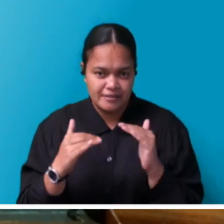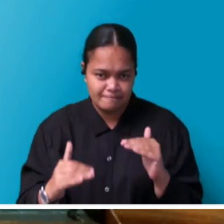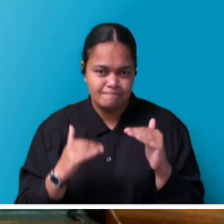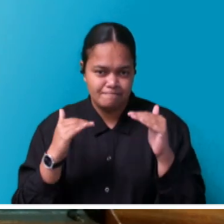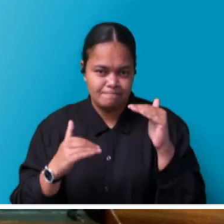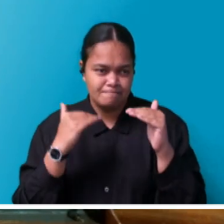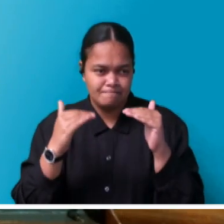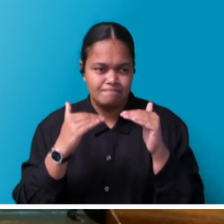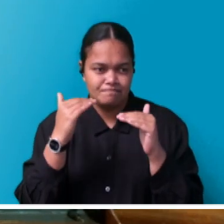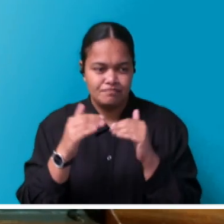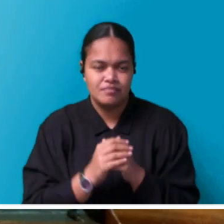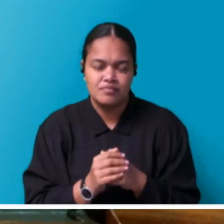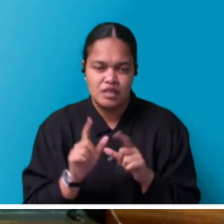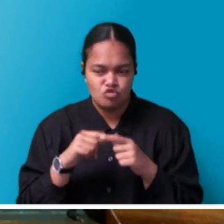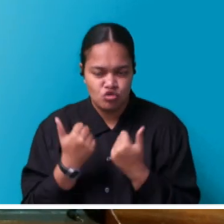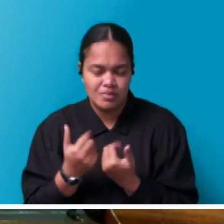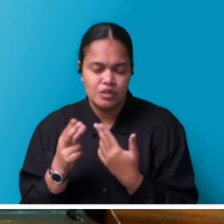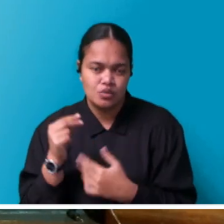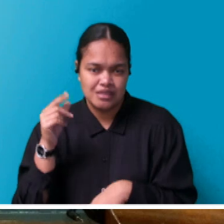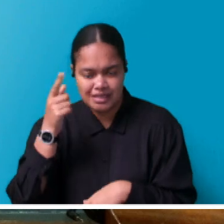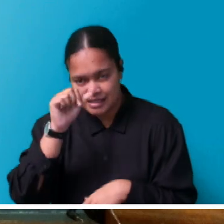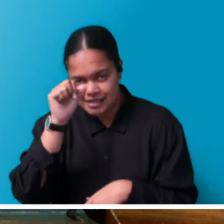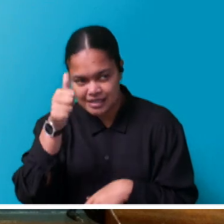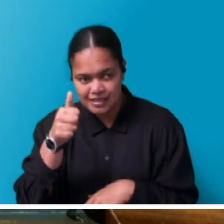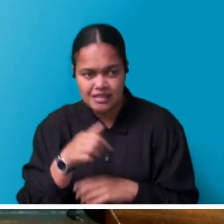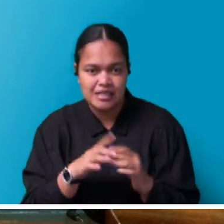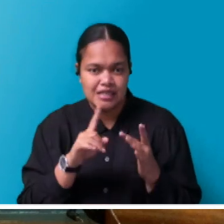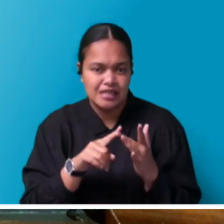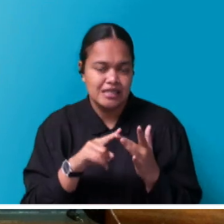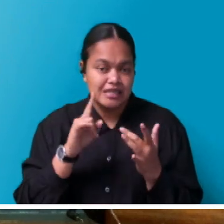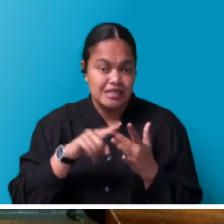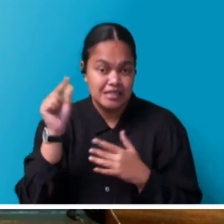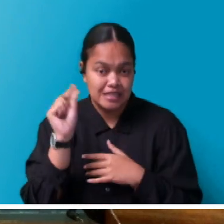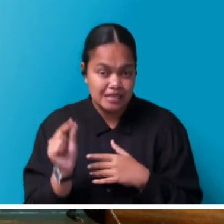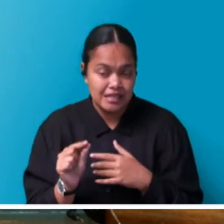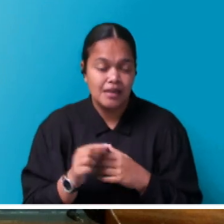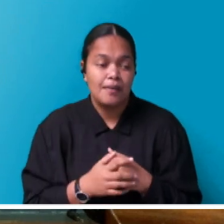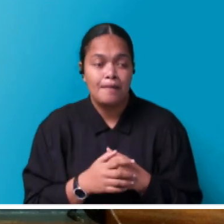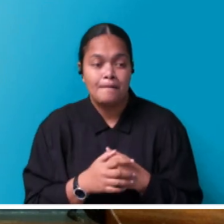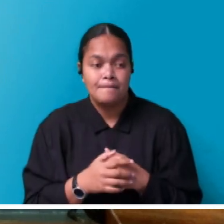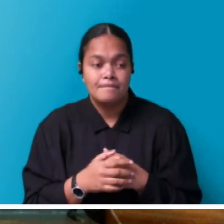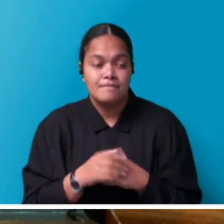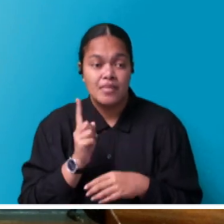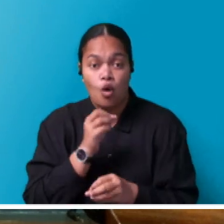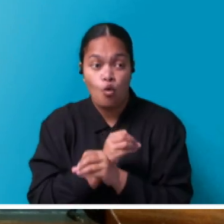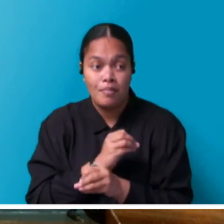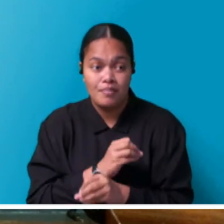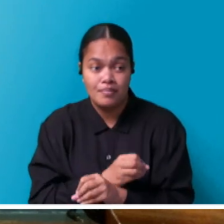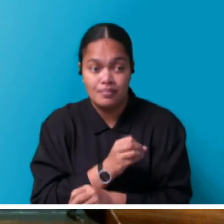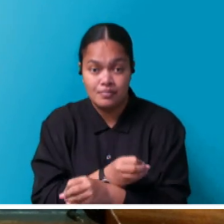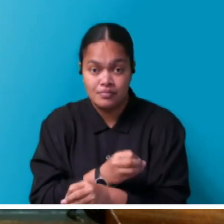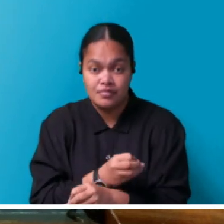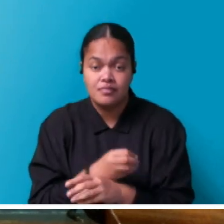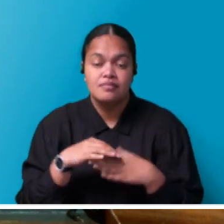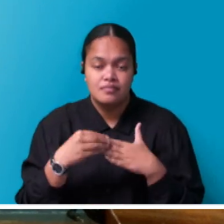code share agreements with India. Initially, direct air services are key, but there are operationally